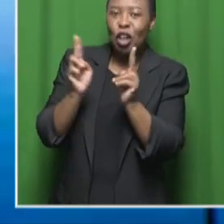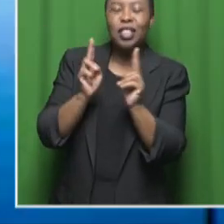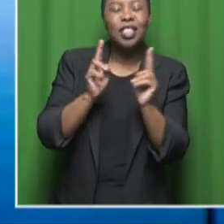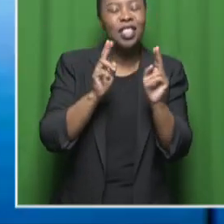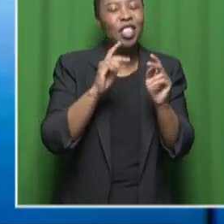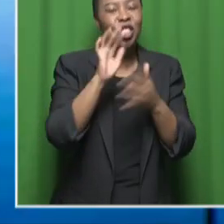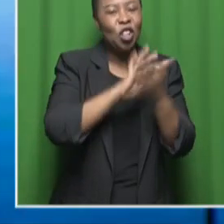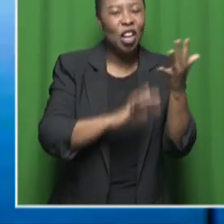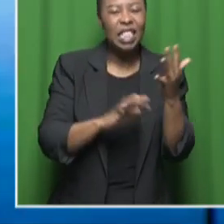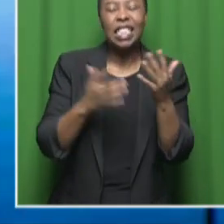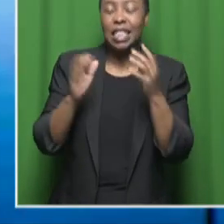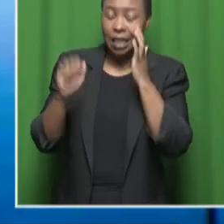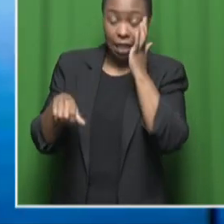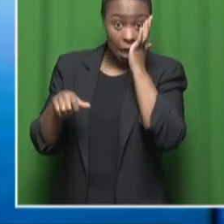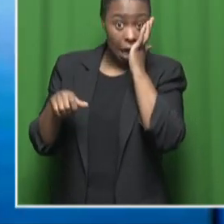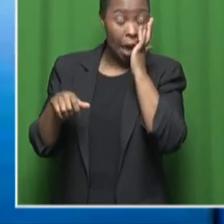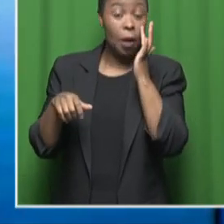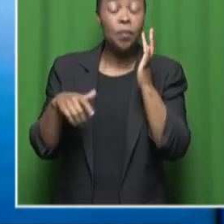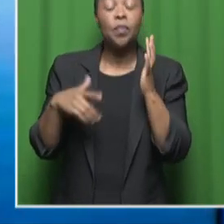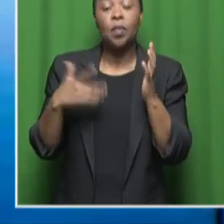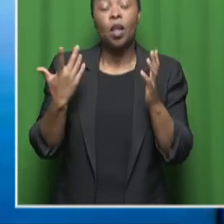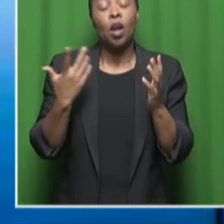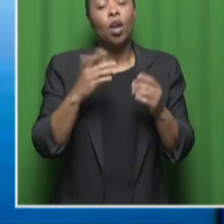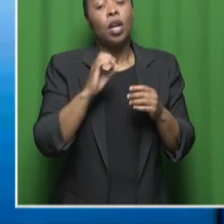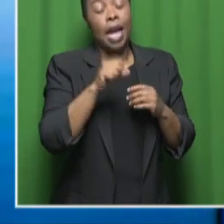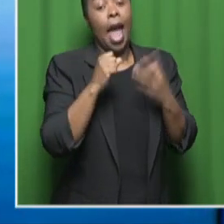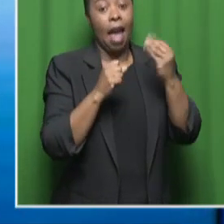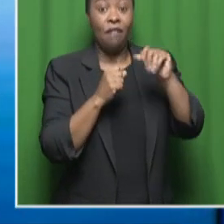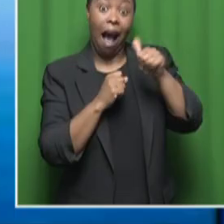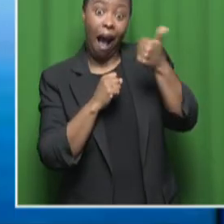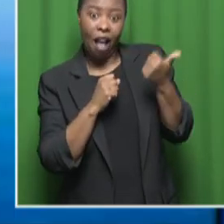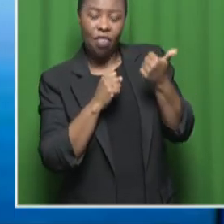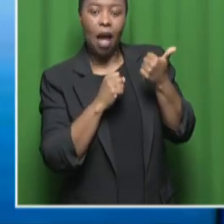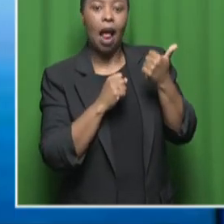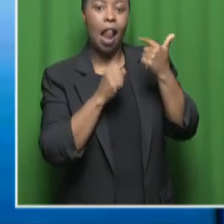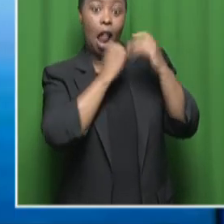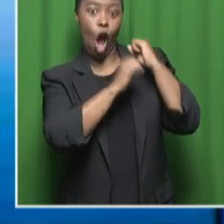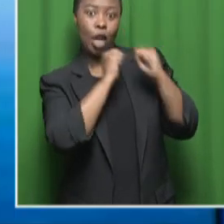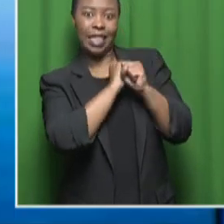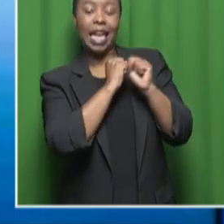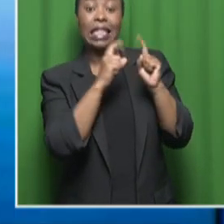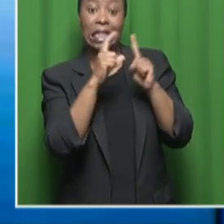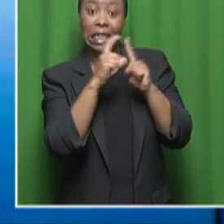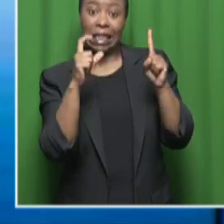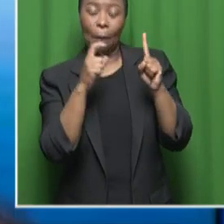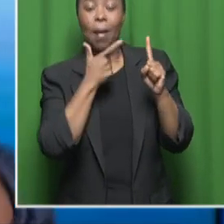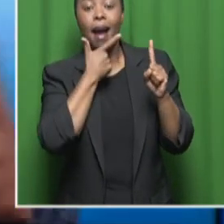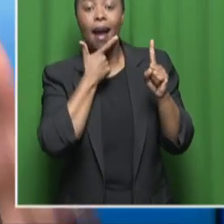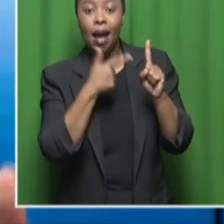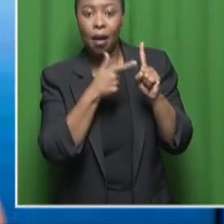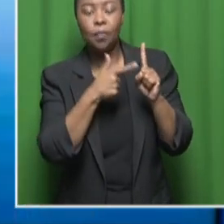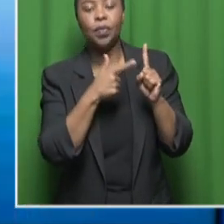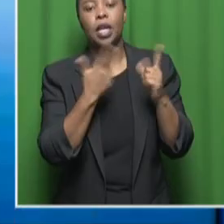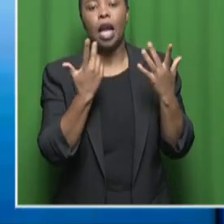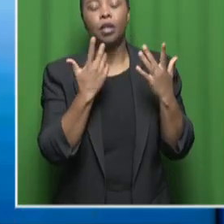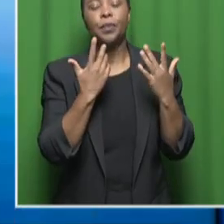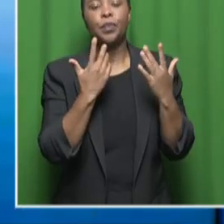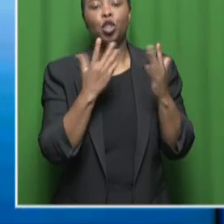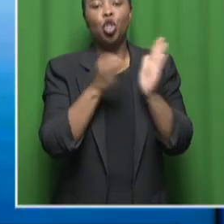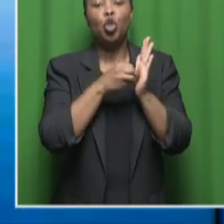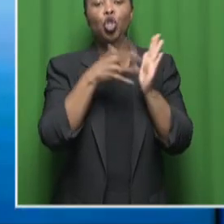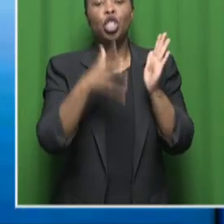are plenty of other stories lurking. Yeah, so there's actually another one that we released last year, December, but this one focuses more on student entrepreneurship. So it's